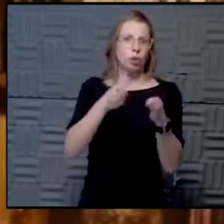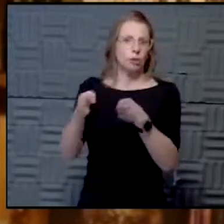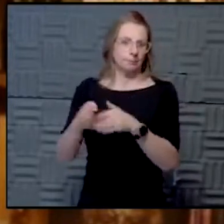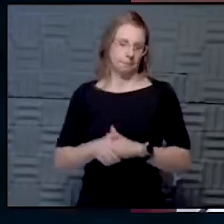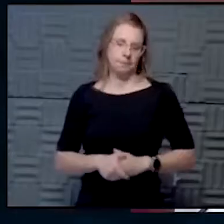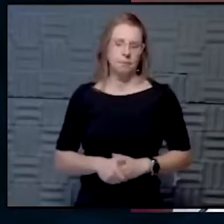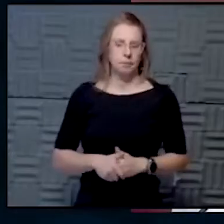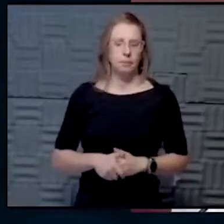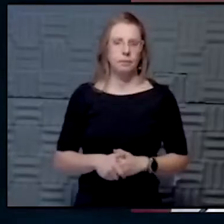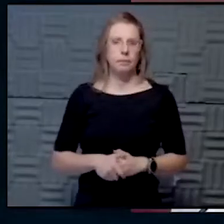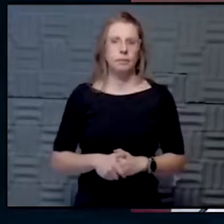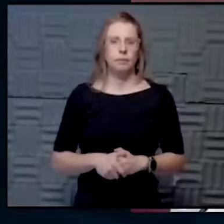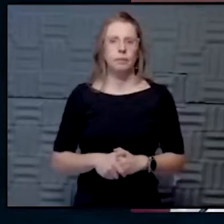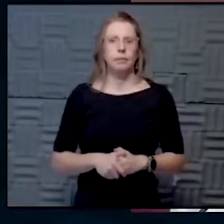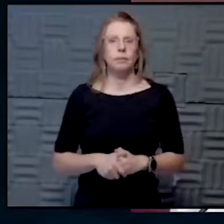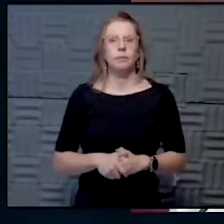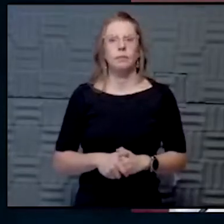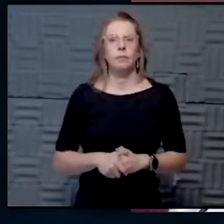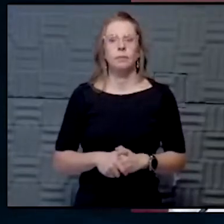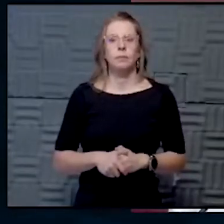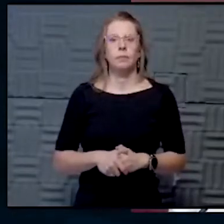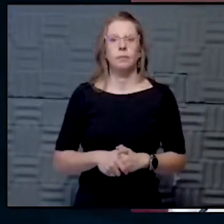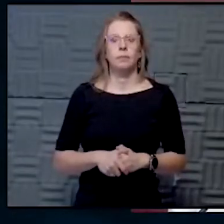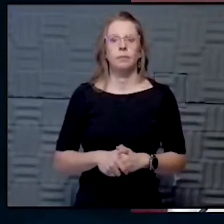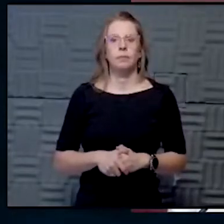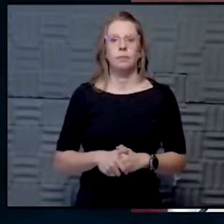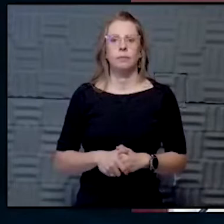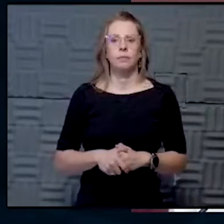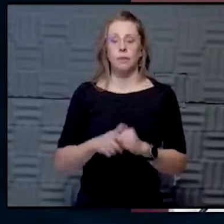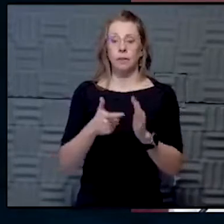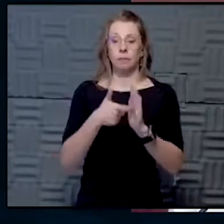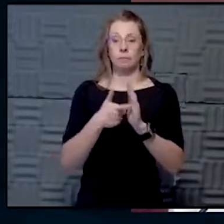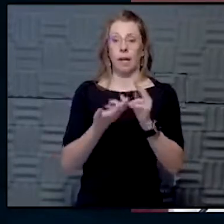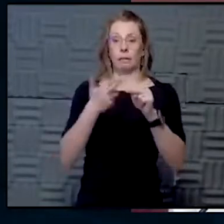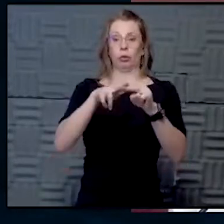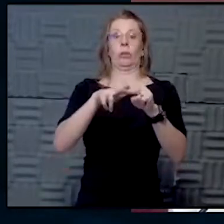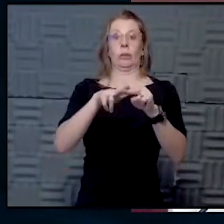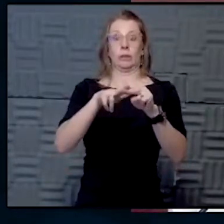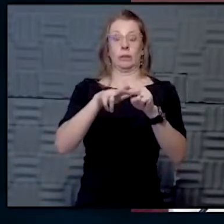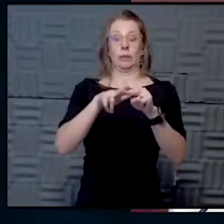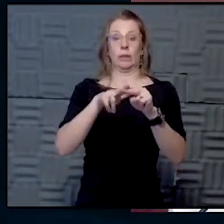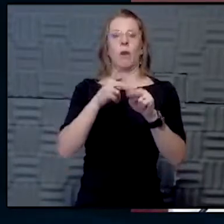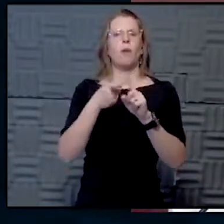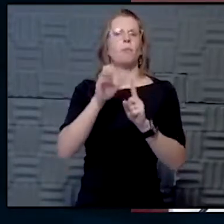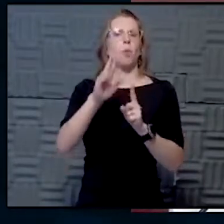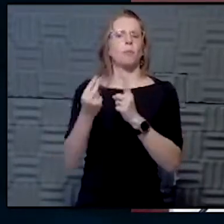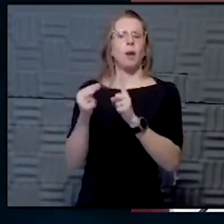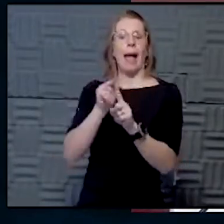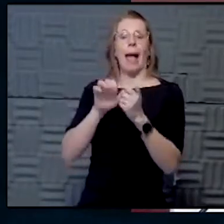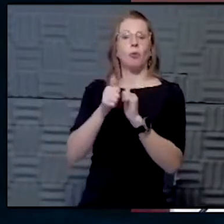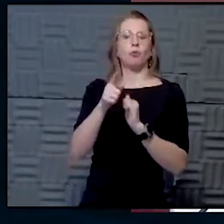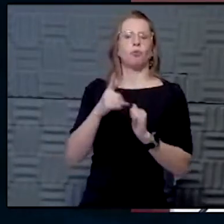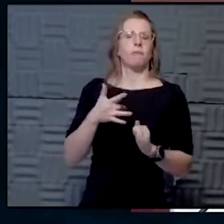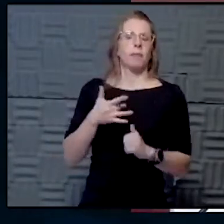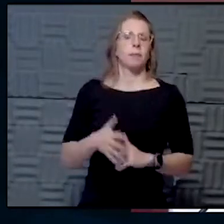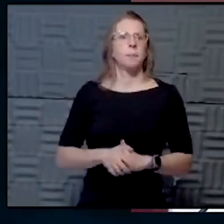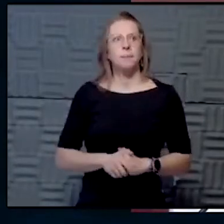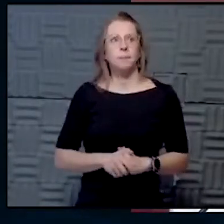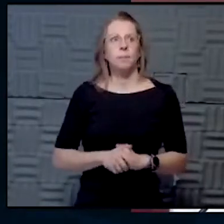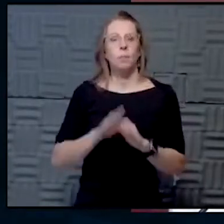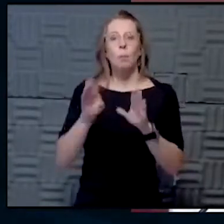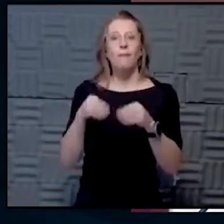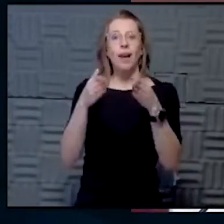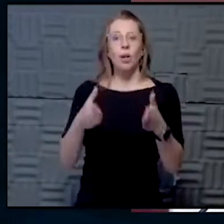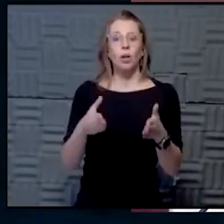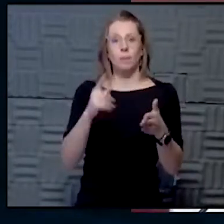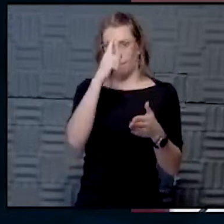Mm-hmm. And with this increase in demand, how do you, from your perspective, how do you feel that the providers,